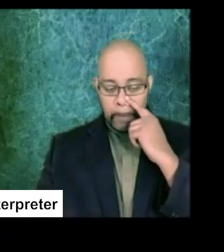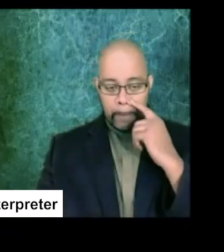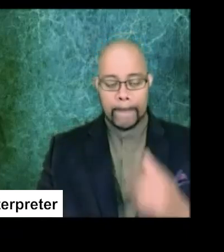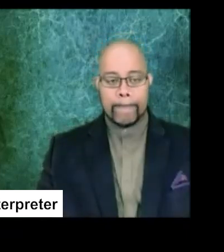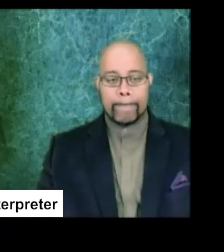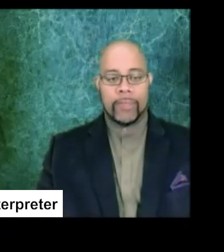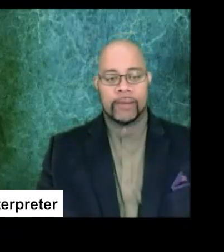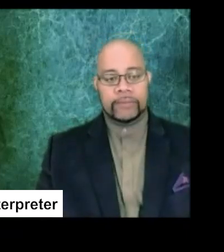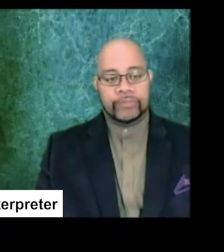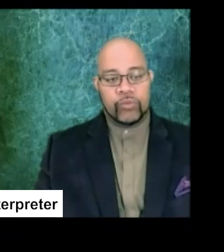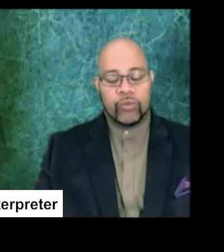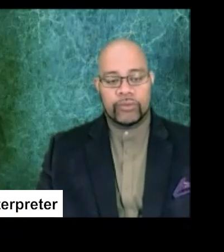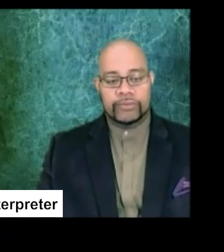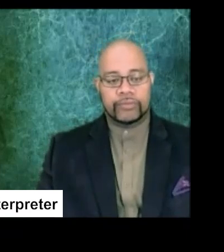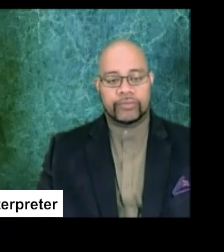company